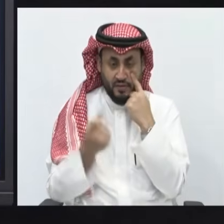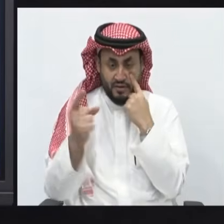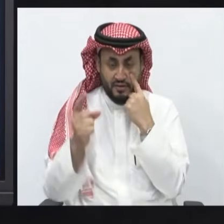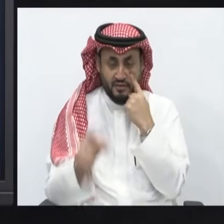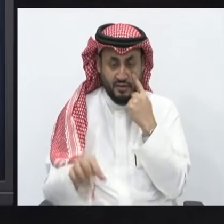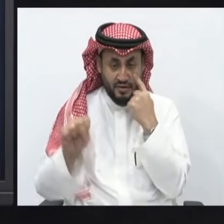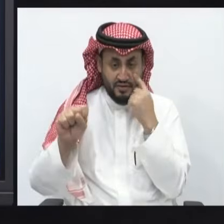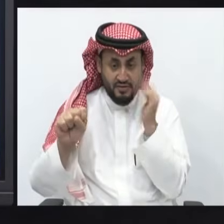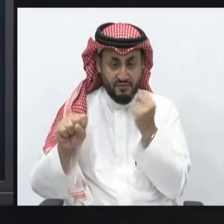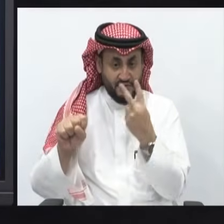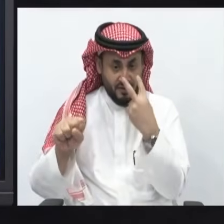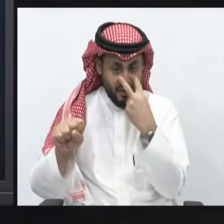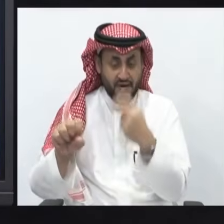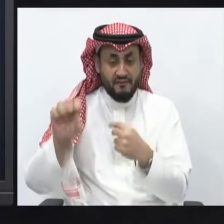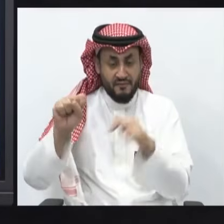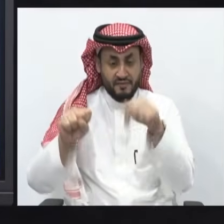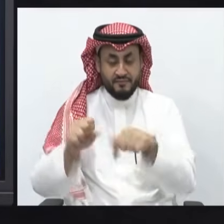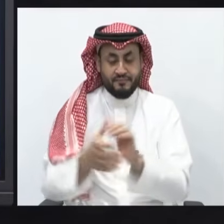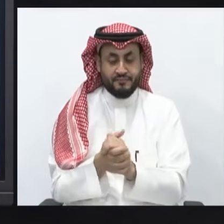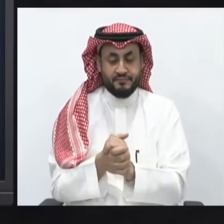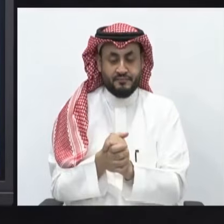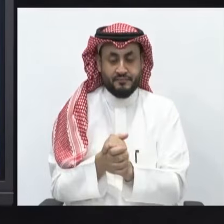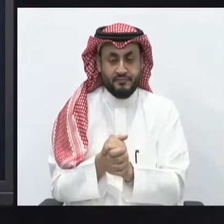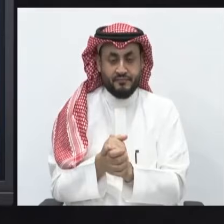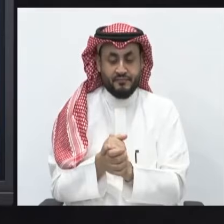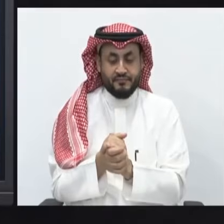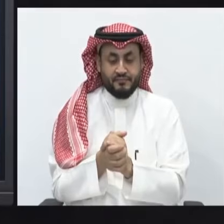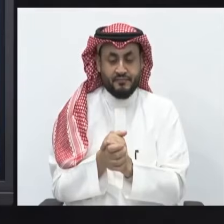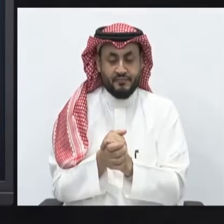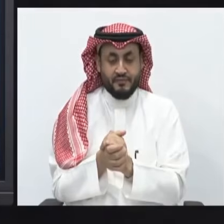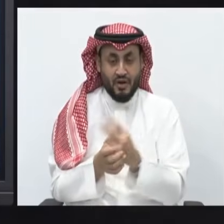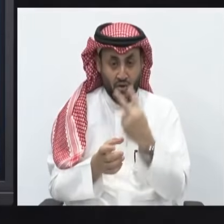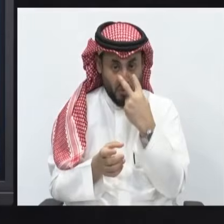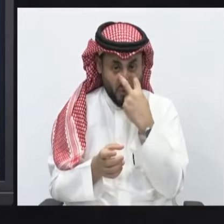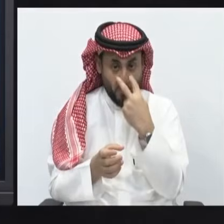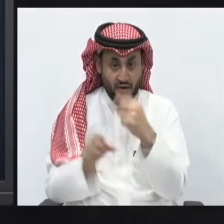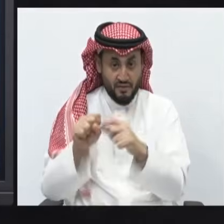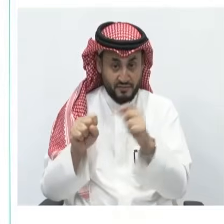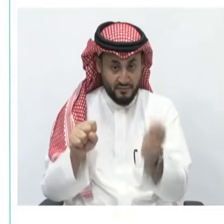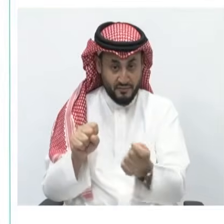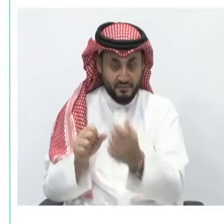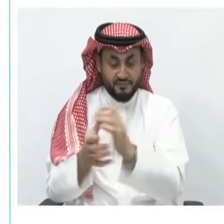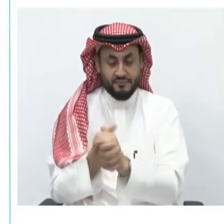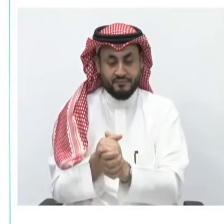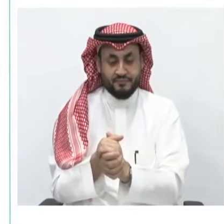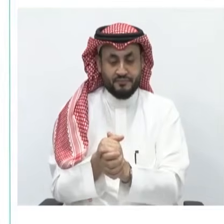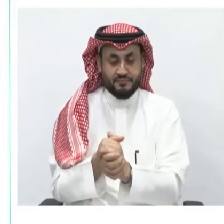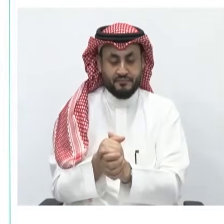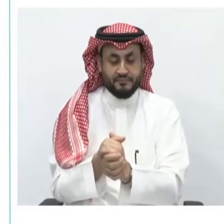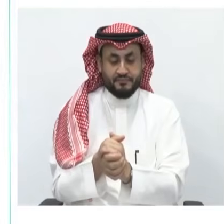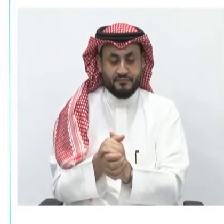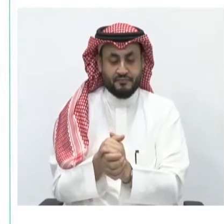Eye. Eyes. Eye. Eye. Eyes. Perfect. Okay. Let me give